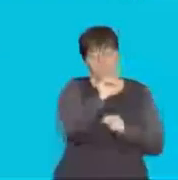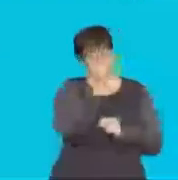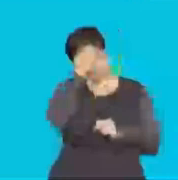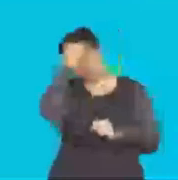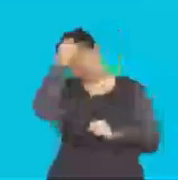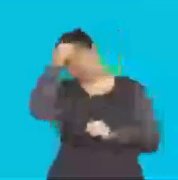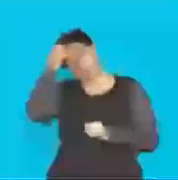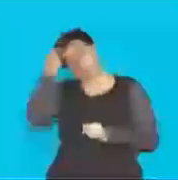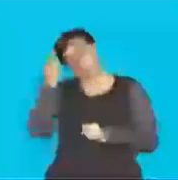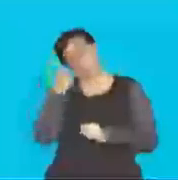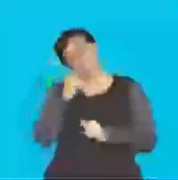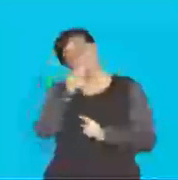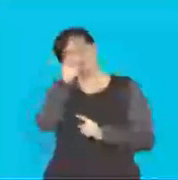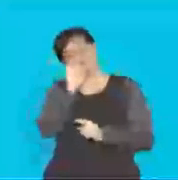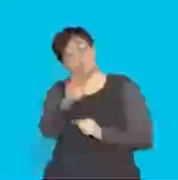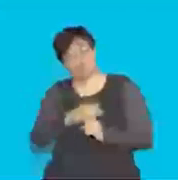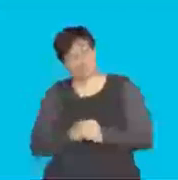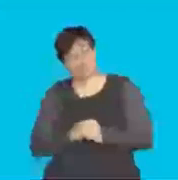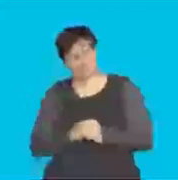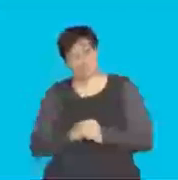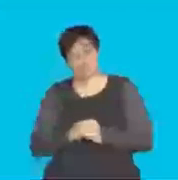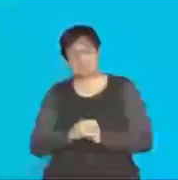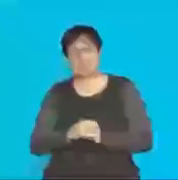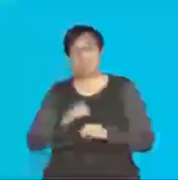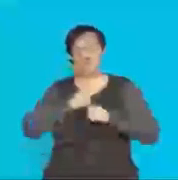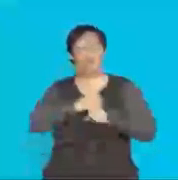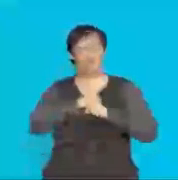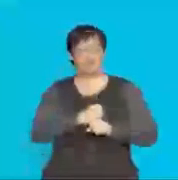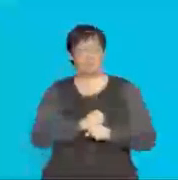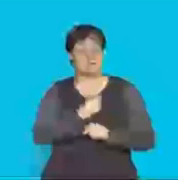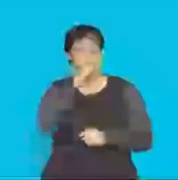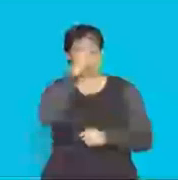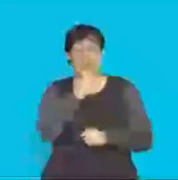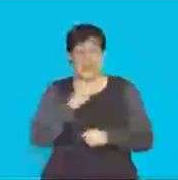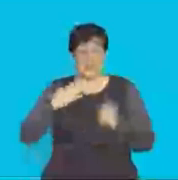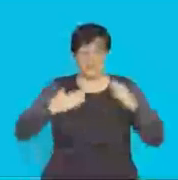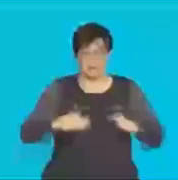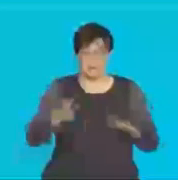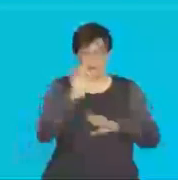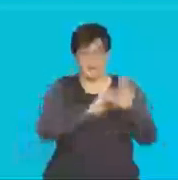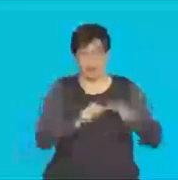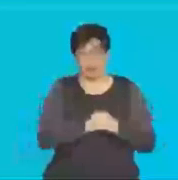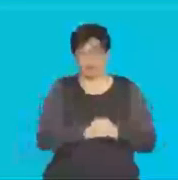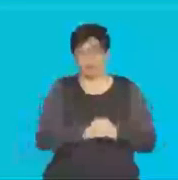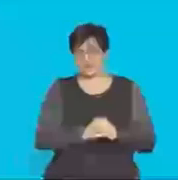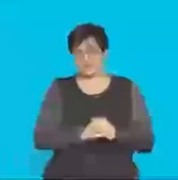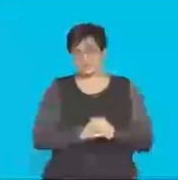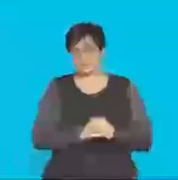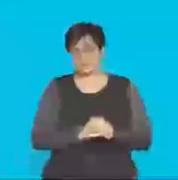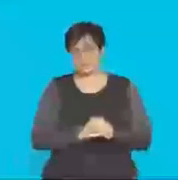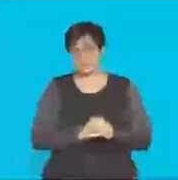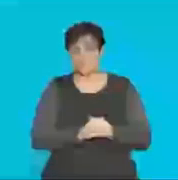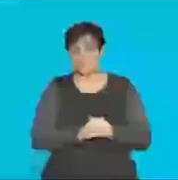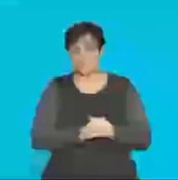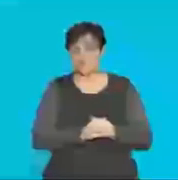answers. Right, so question 3. In horses, black coat color, and I note that I am highlighting